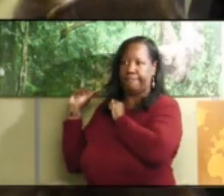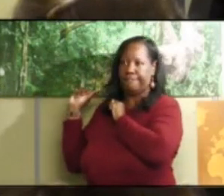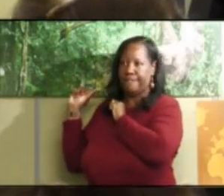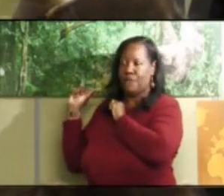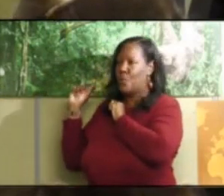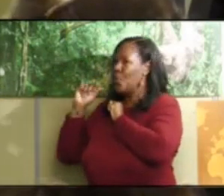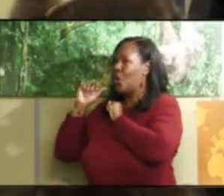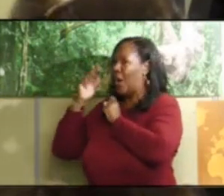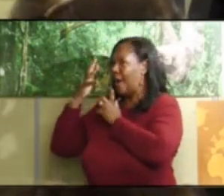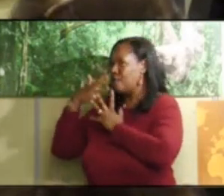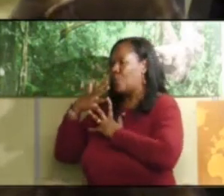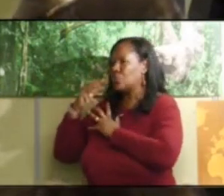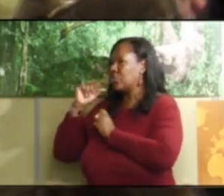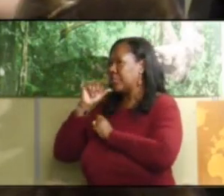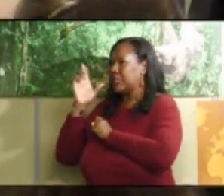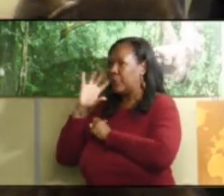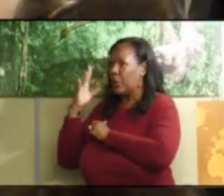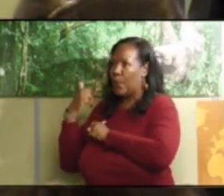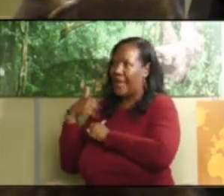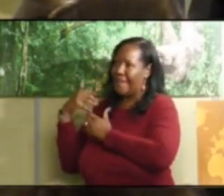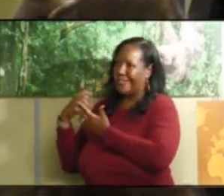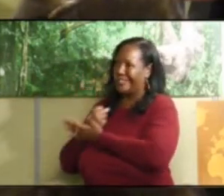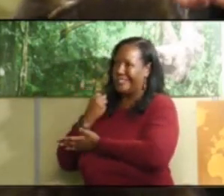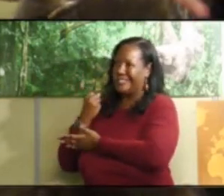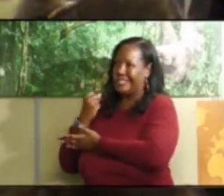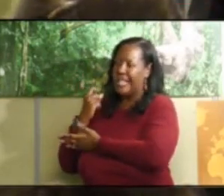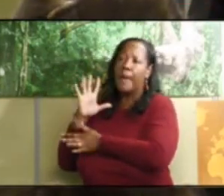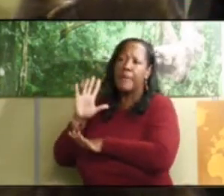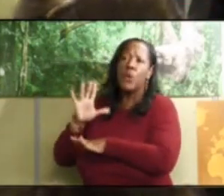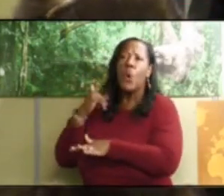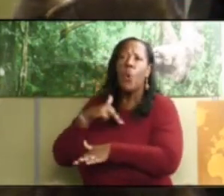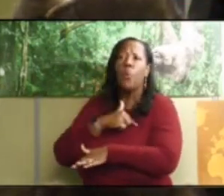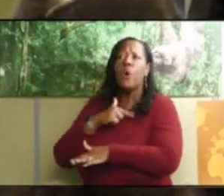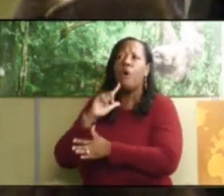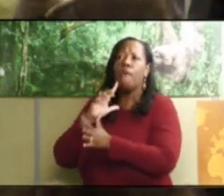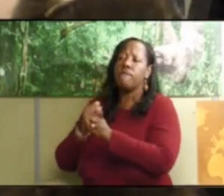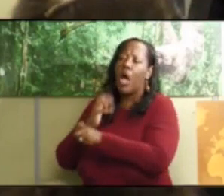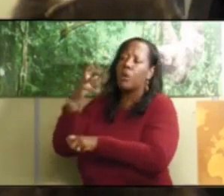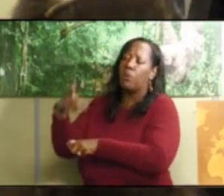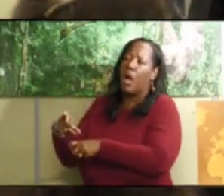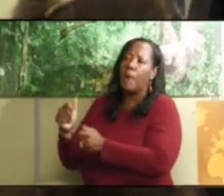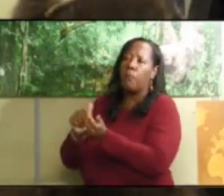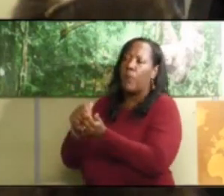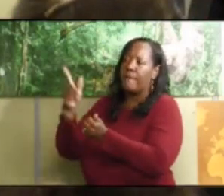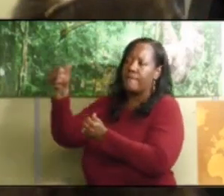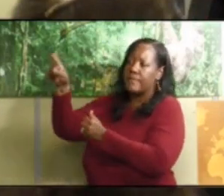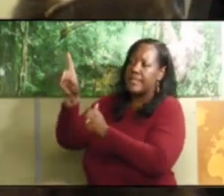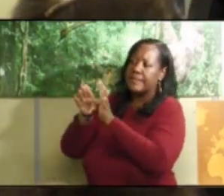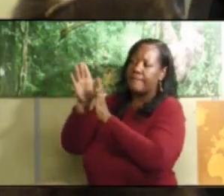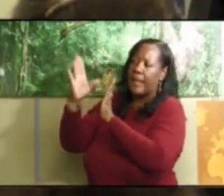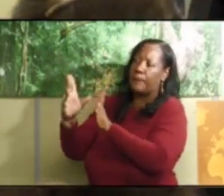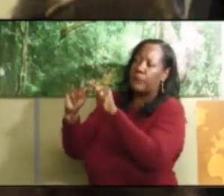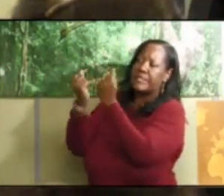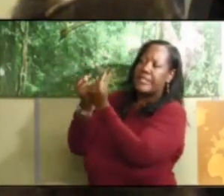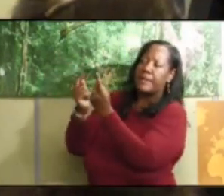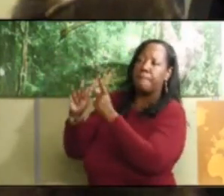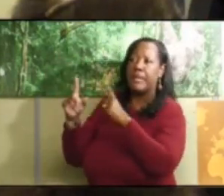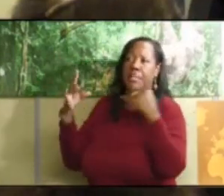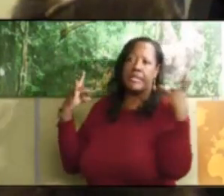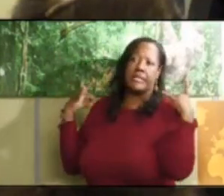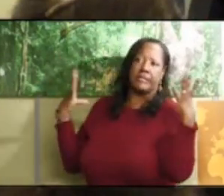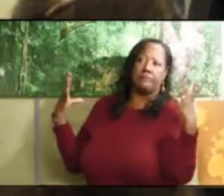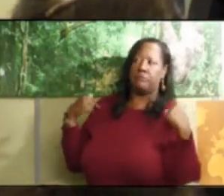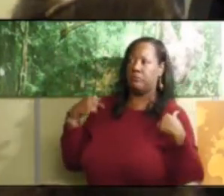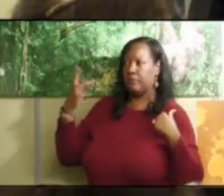don't, unfortunately, get to kind of, we follow up with the people we work with, but it's kind of out of our wheelhouse as